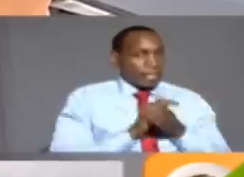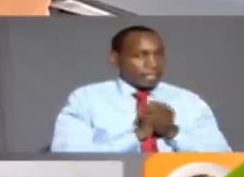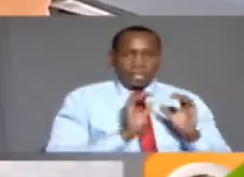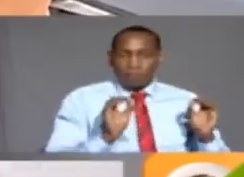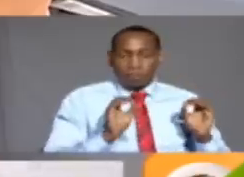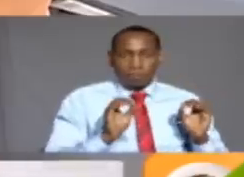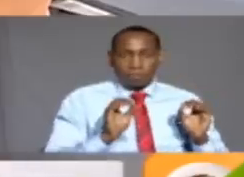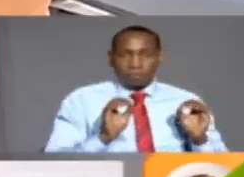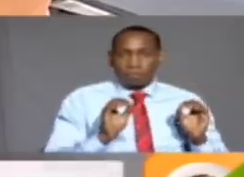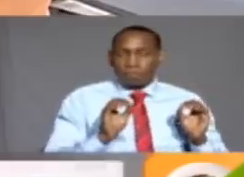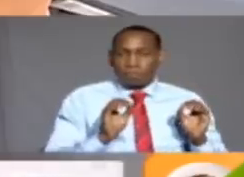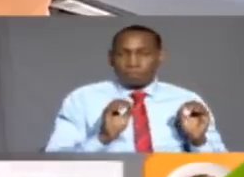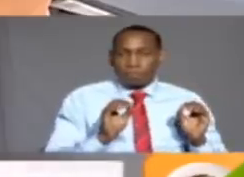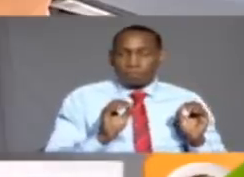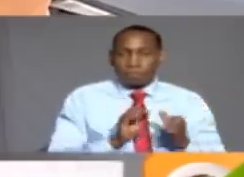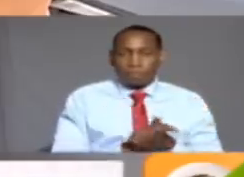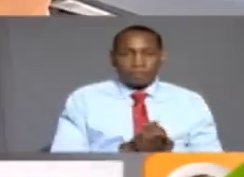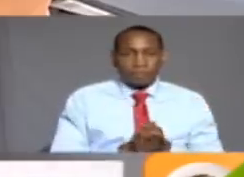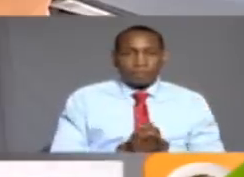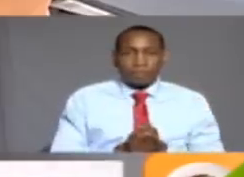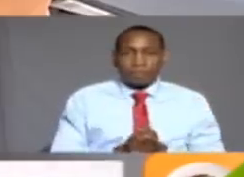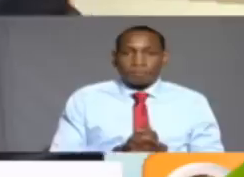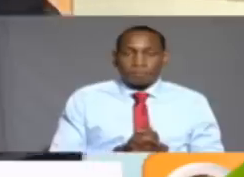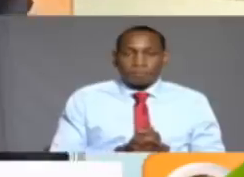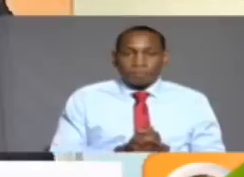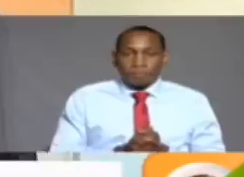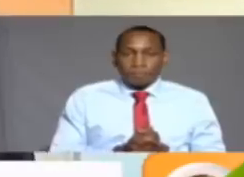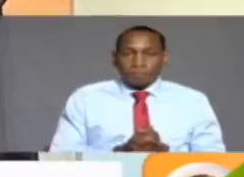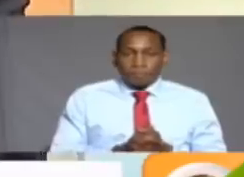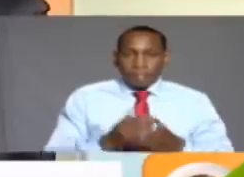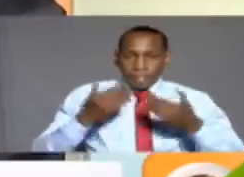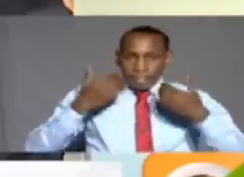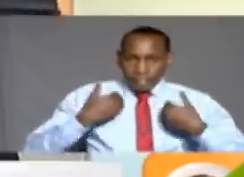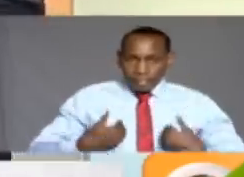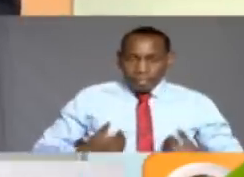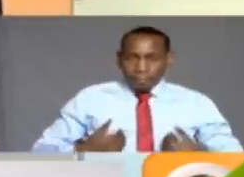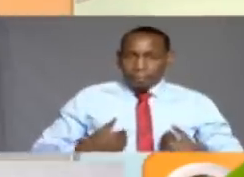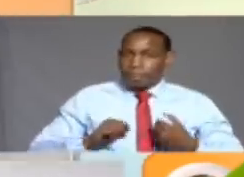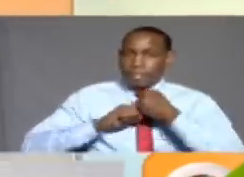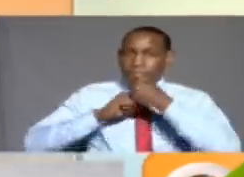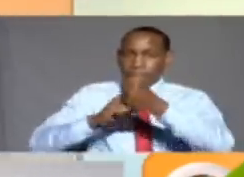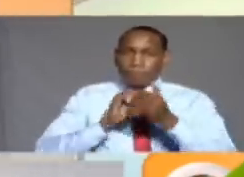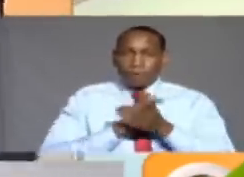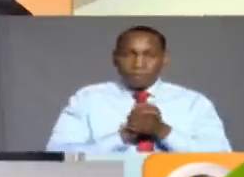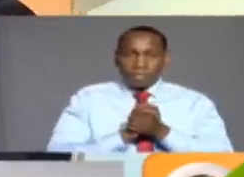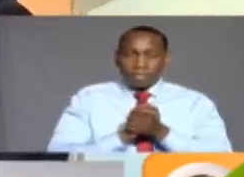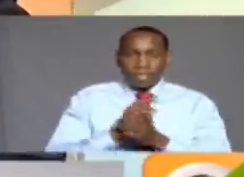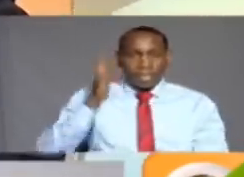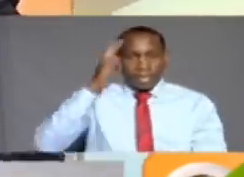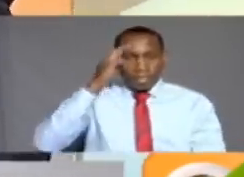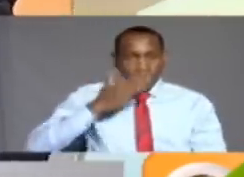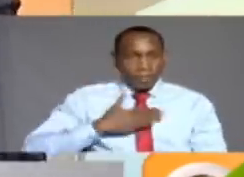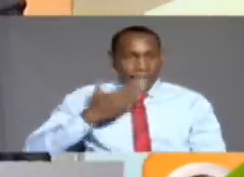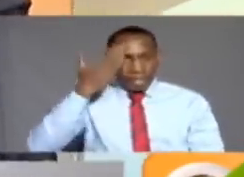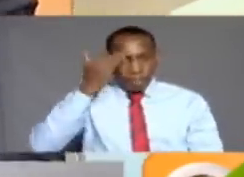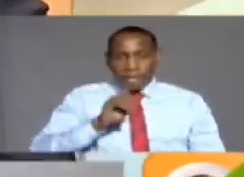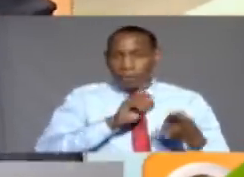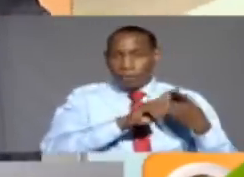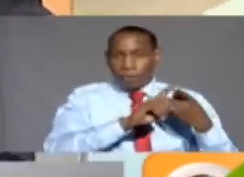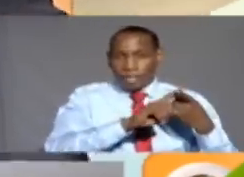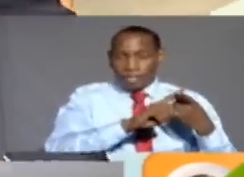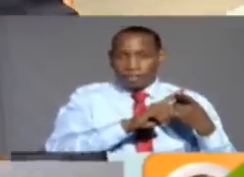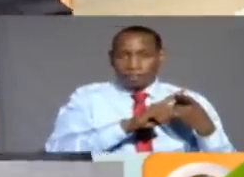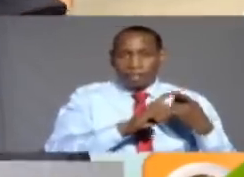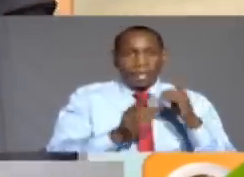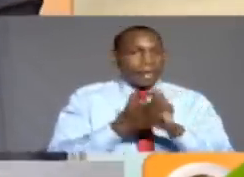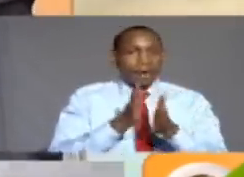You're not on board with handshake? I don't know it. I don't know what it is. Hussein, I'm personally 100% on board with handshake. And this is my reason. First and foremost, I have